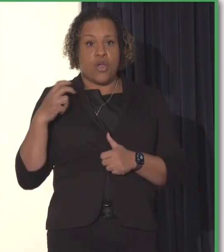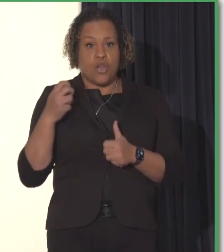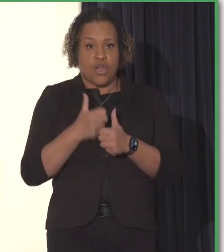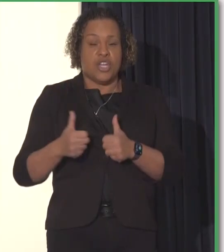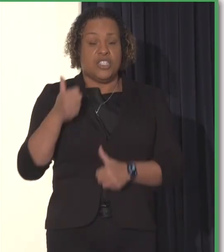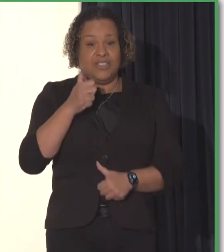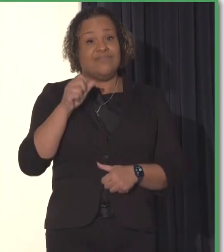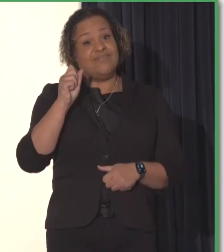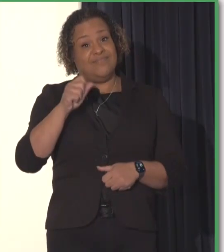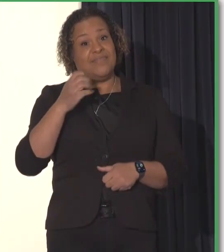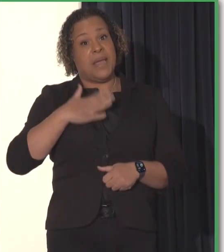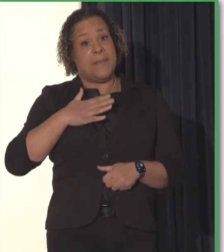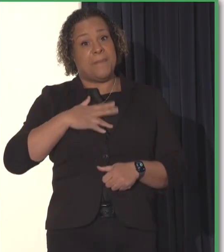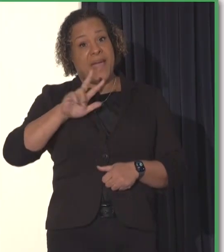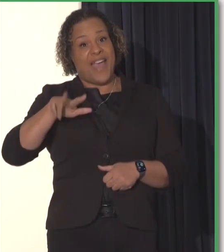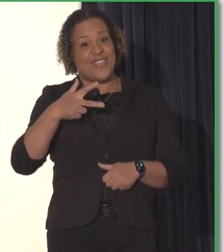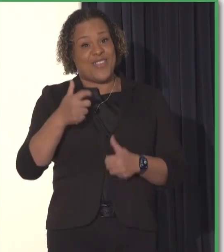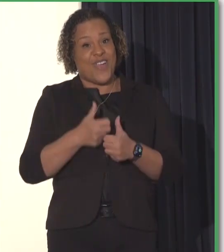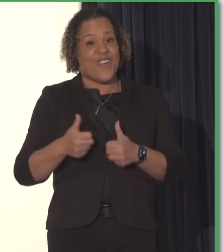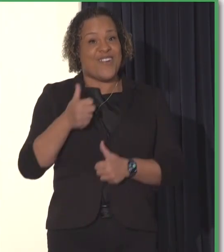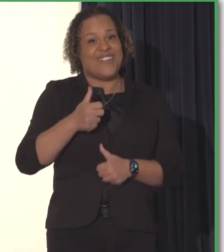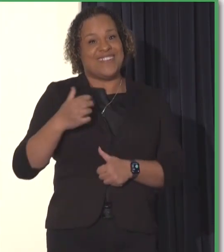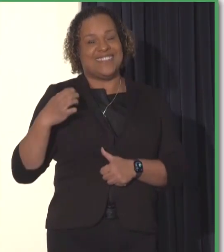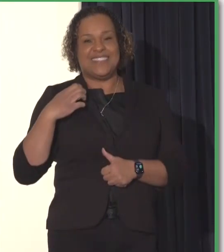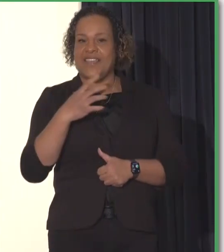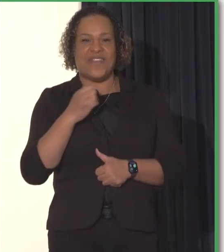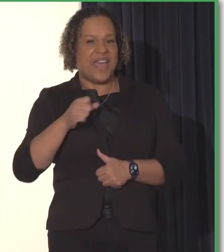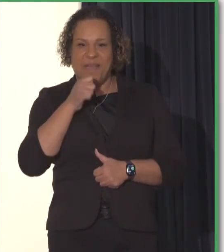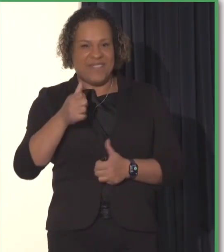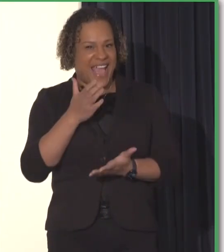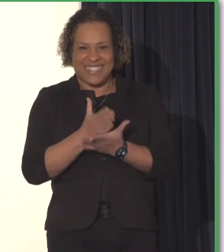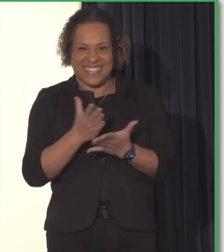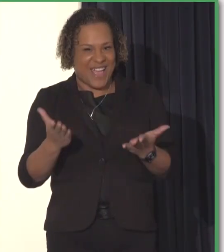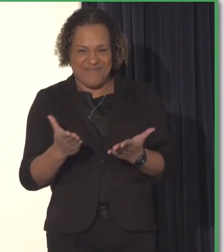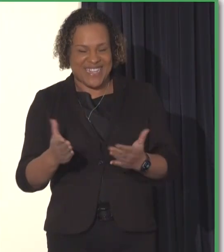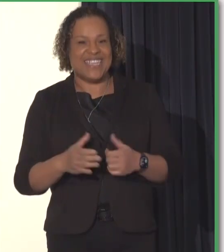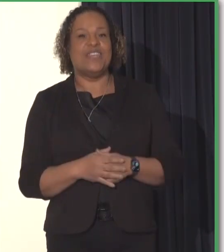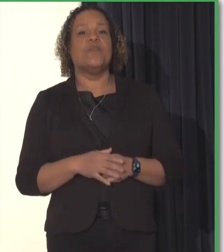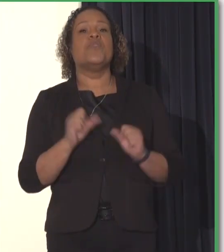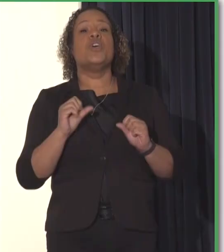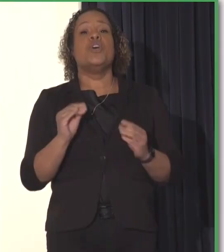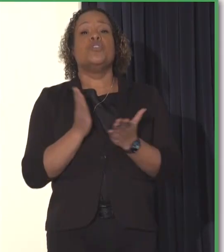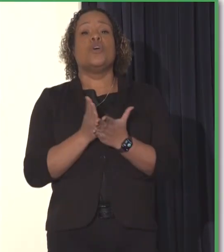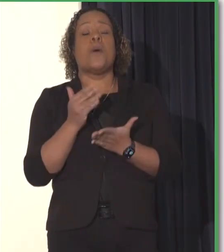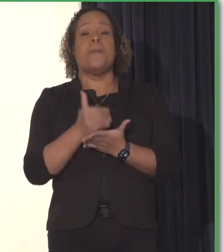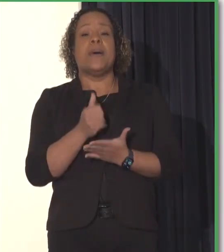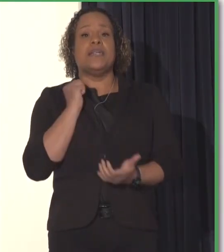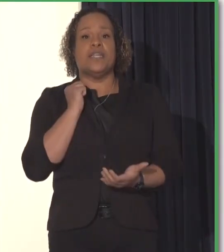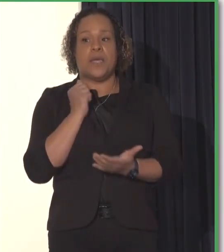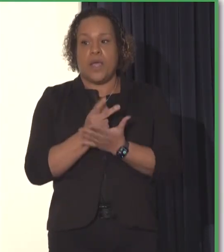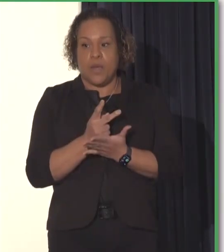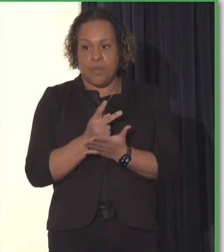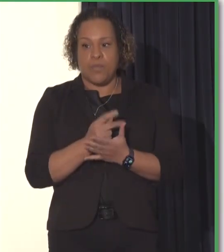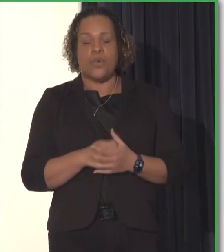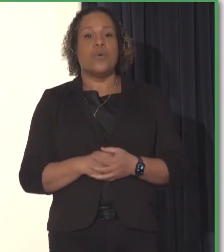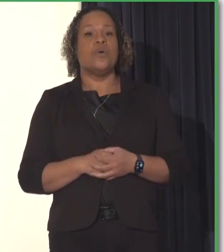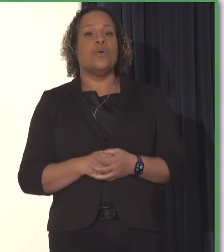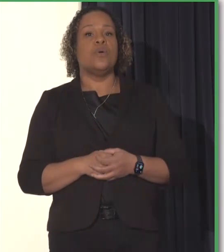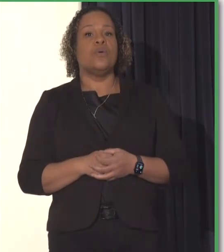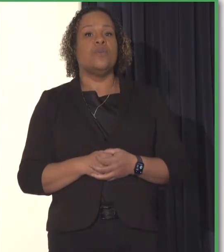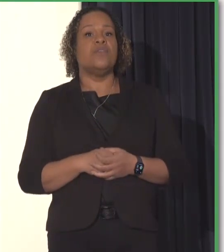third chief, and I'm not stopping here. Okay, all right. All right, so the budget is approved. Commissioner